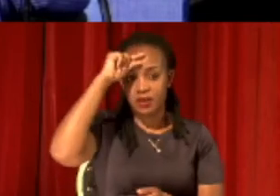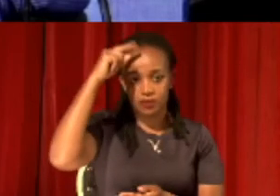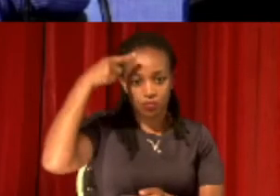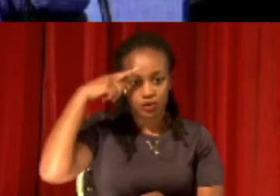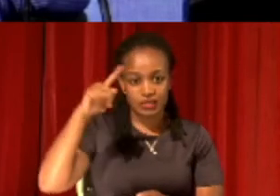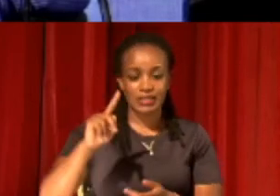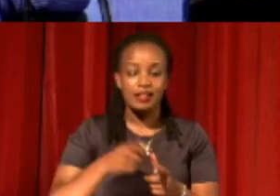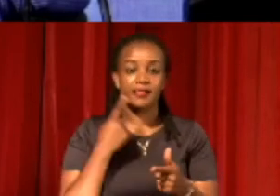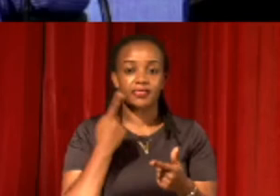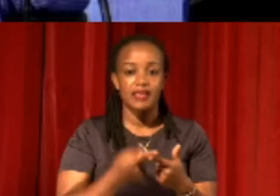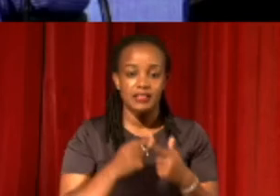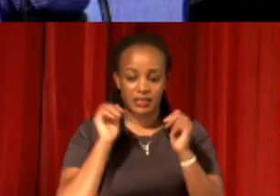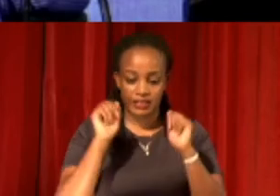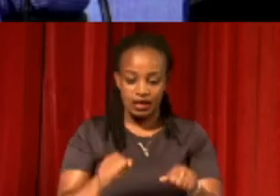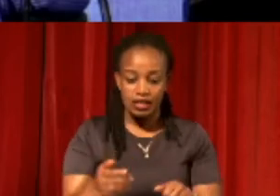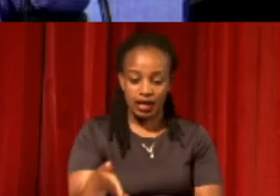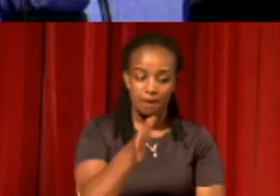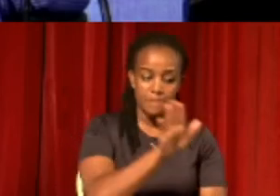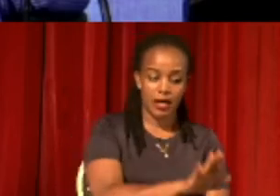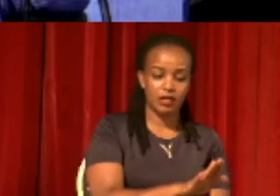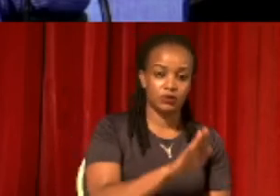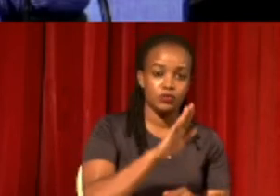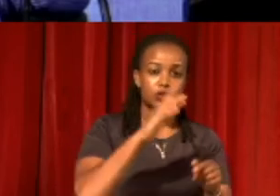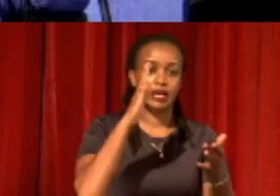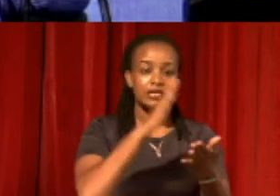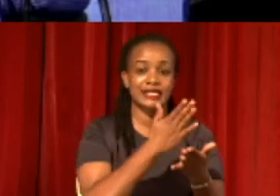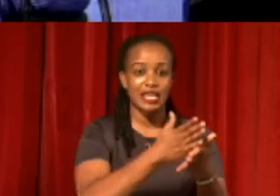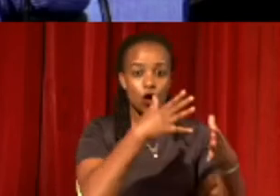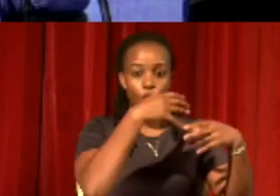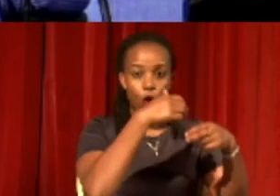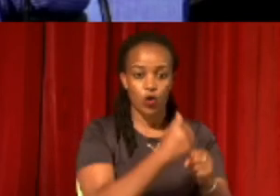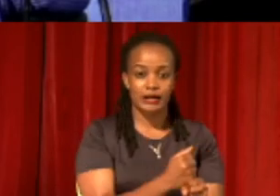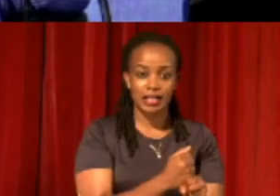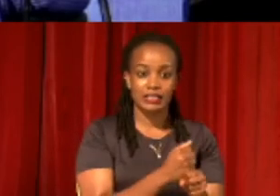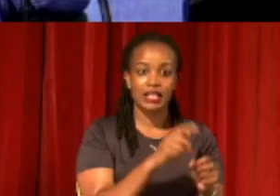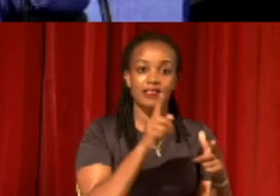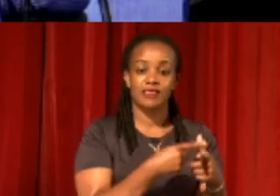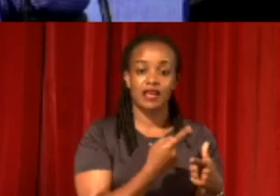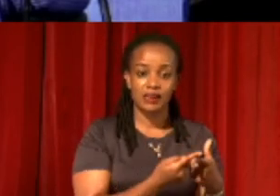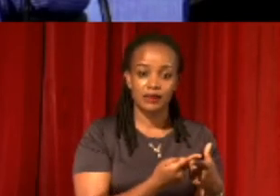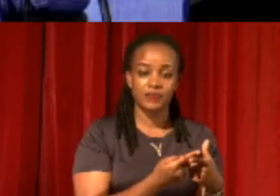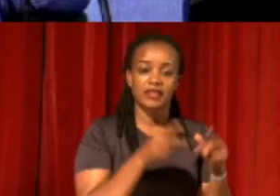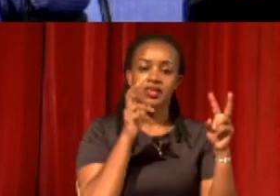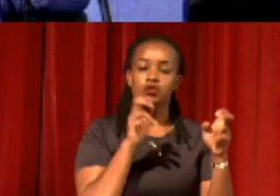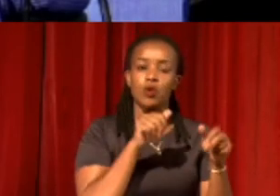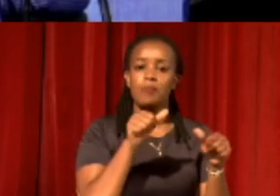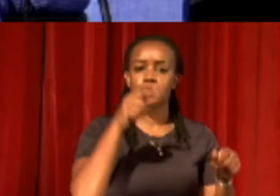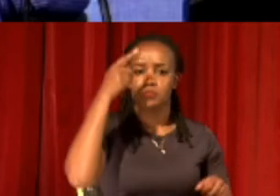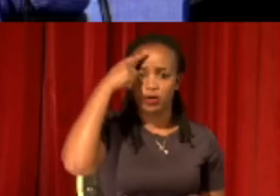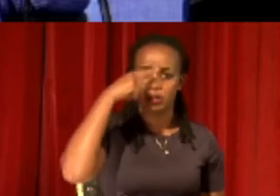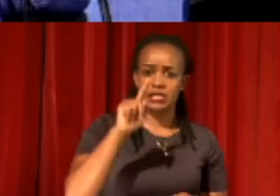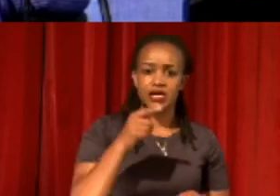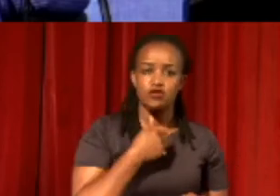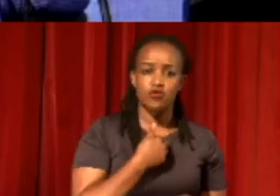for it to come back to the stakeholders, it can come back. Okay. But the beauty about policies is that you have to, after